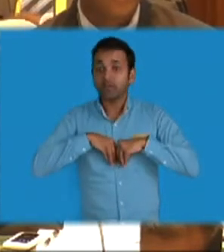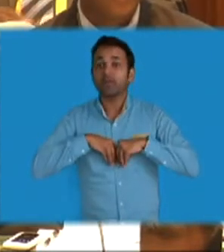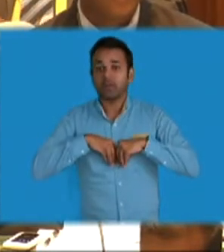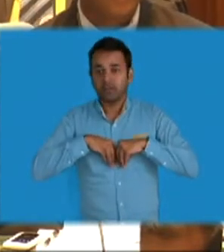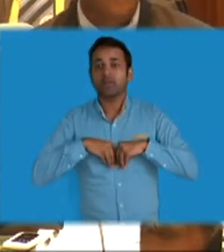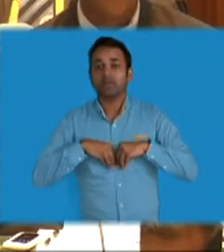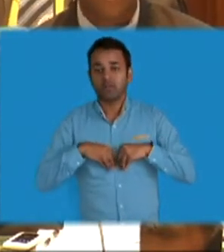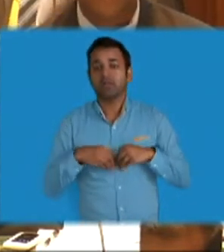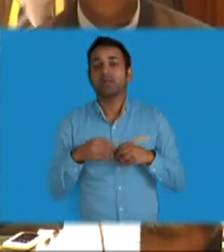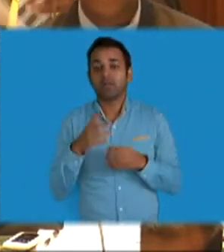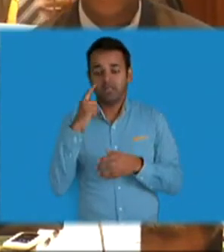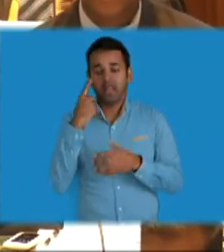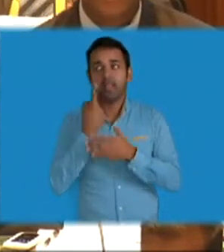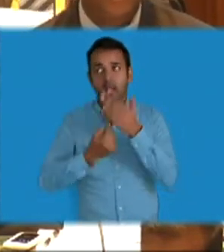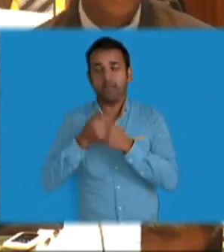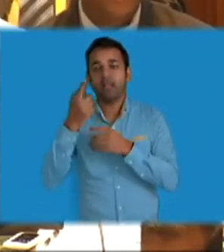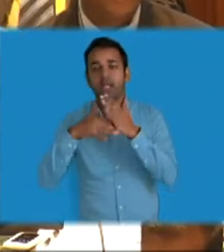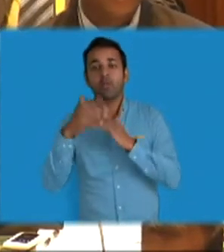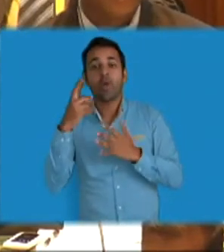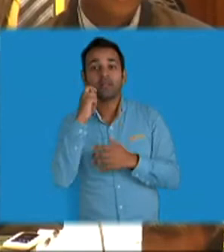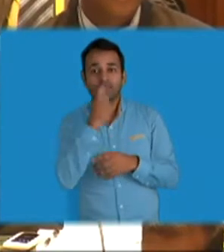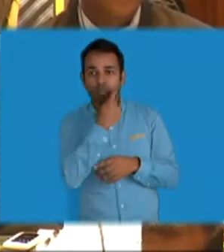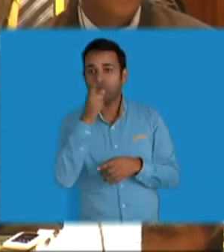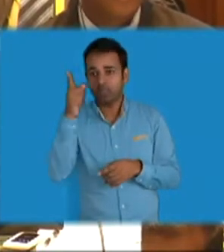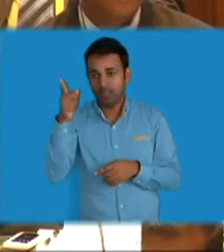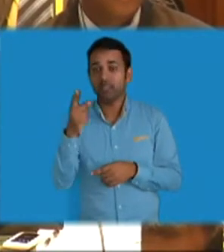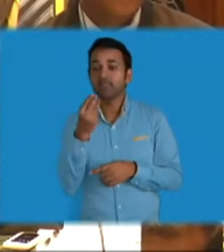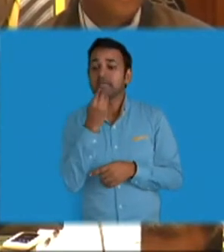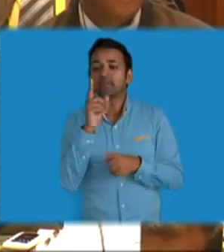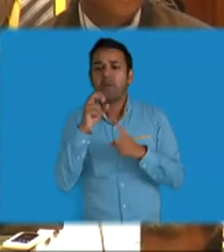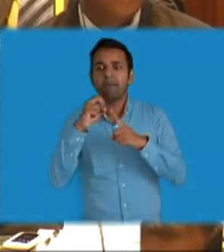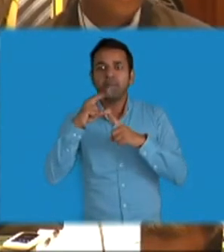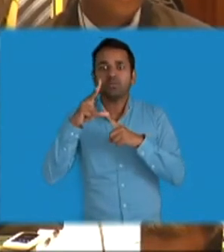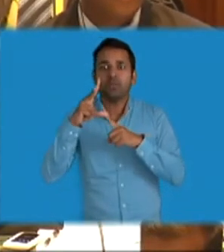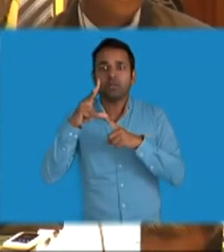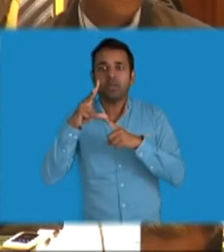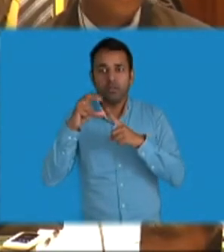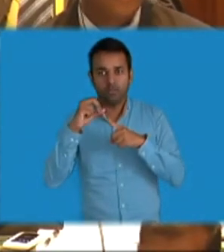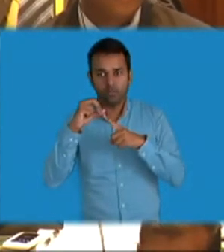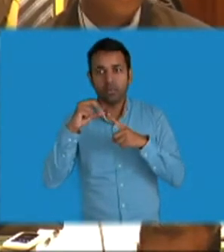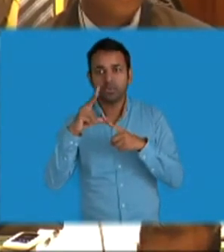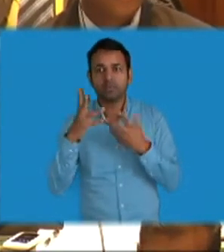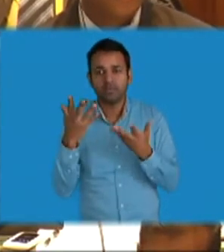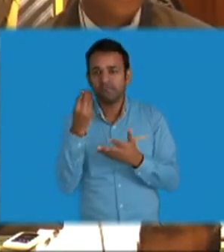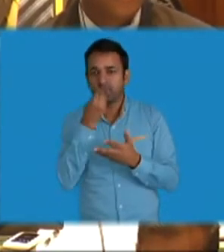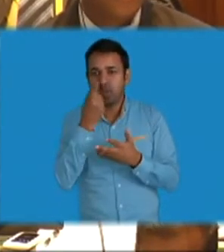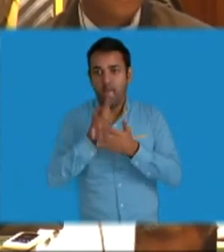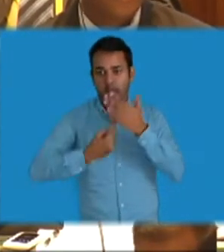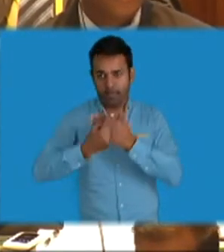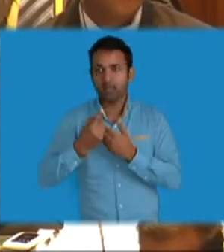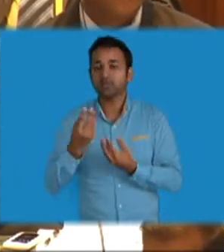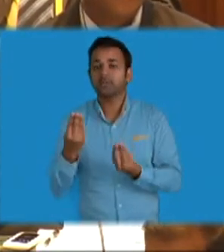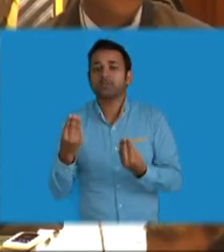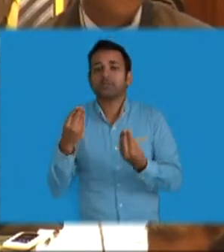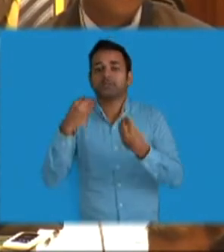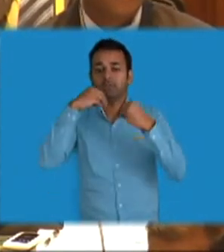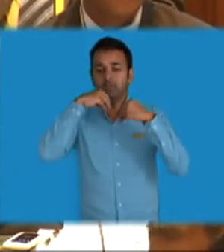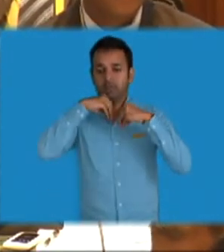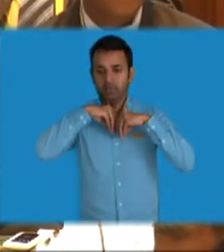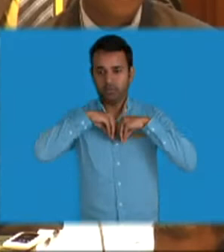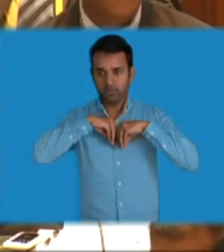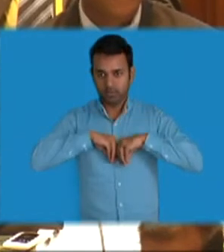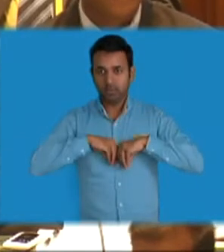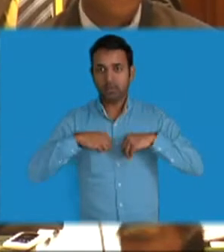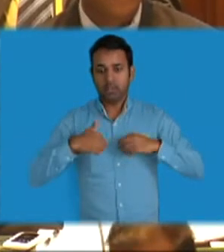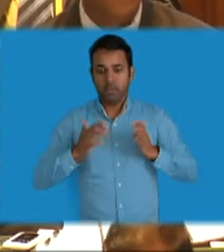that by eating poisonous, it absorbs into the body and will eventually be eaten